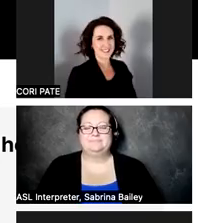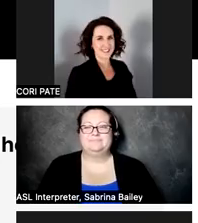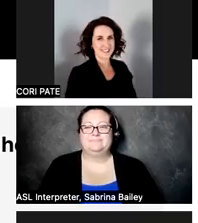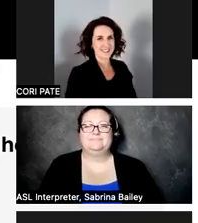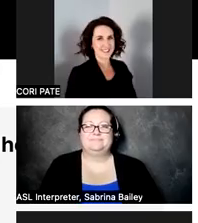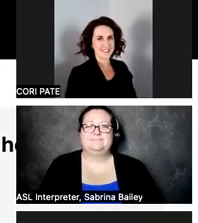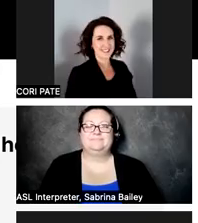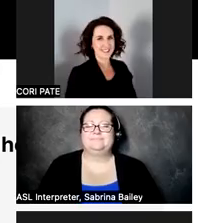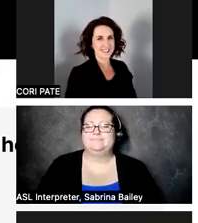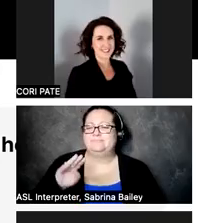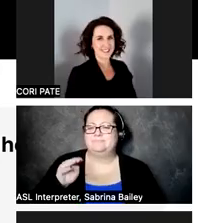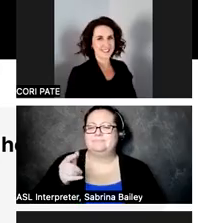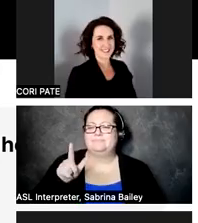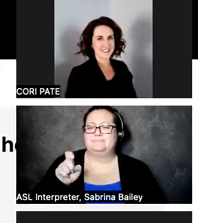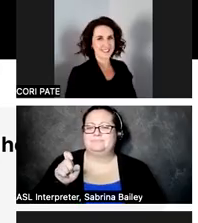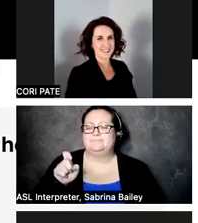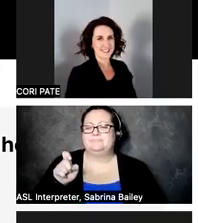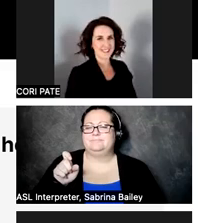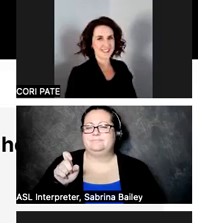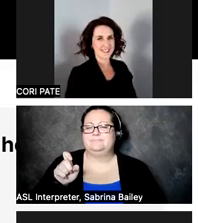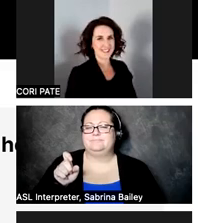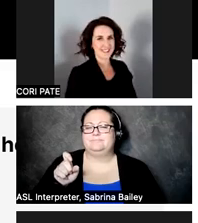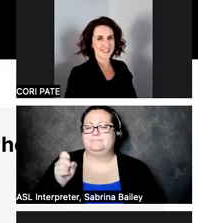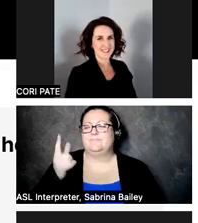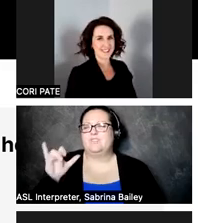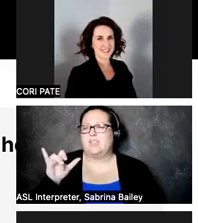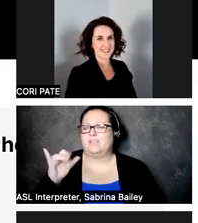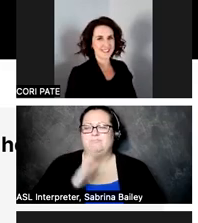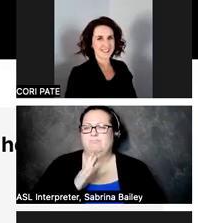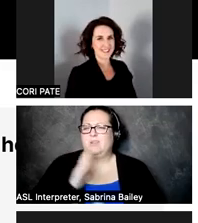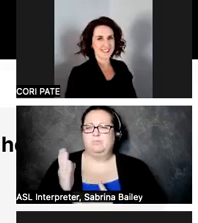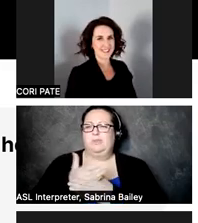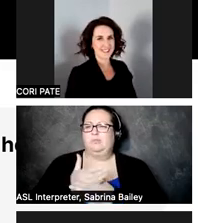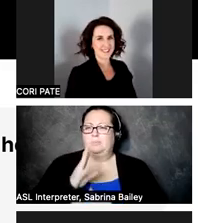This is Shelley, or just feel free to jump in and talk.